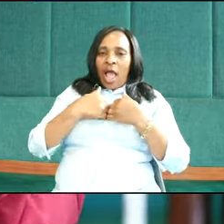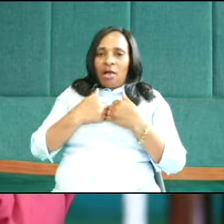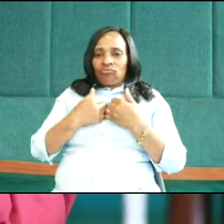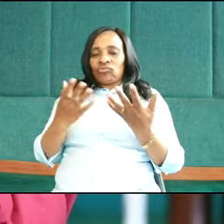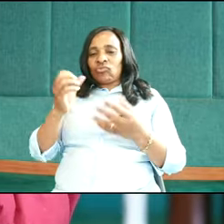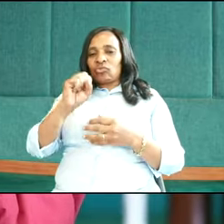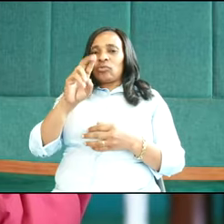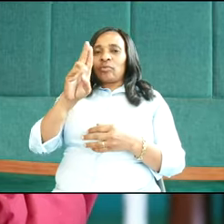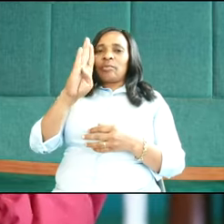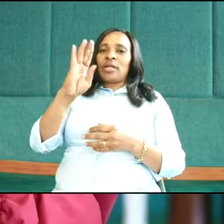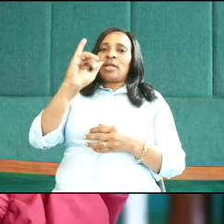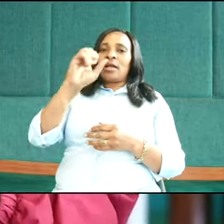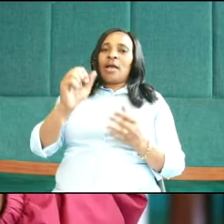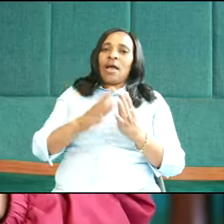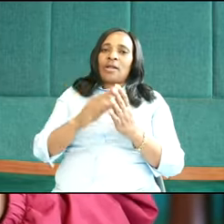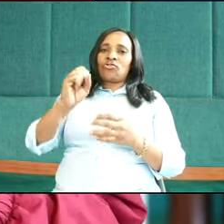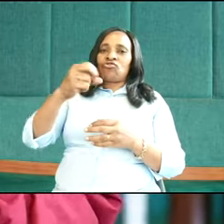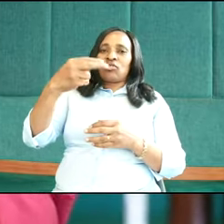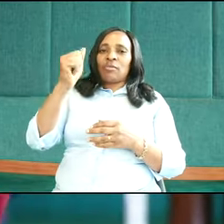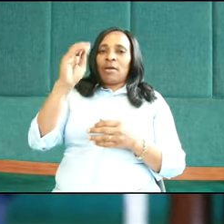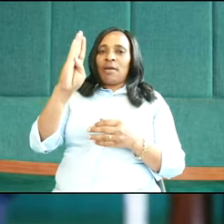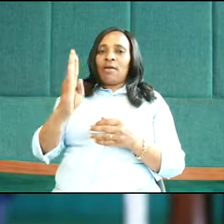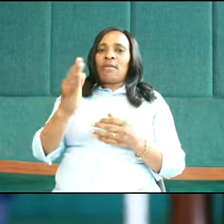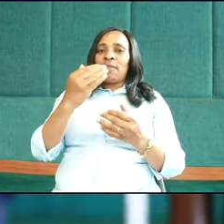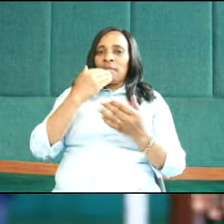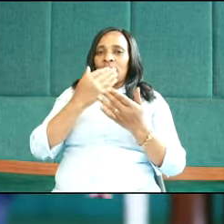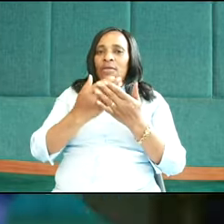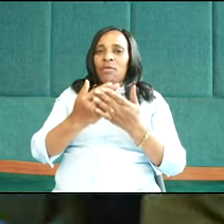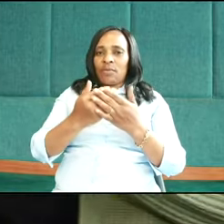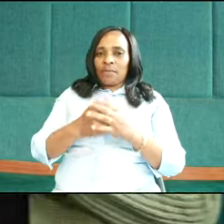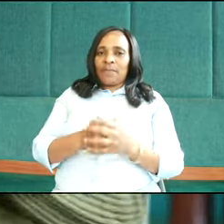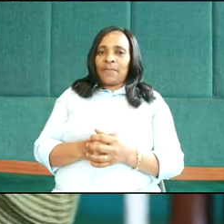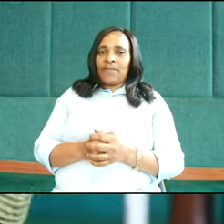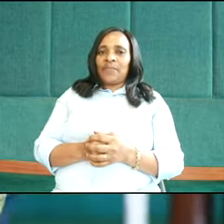and Shema. Thank you.